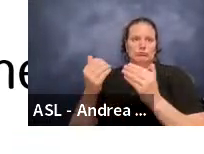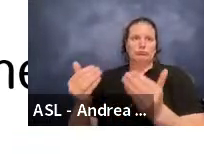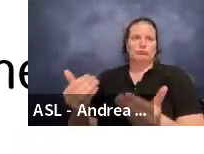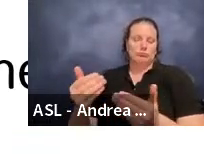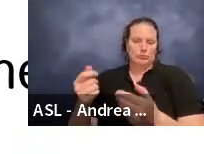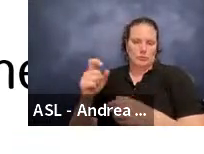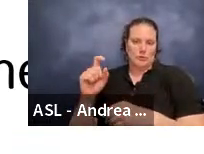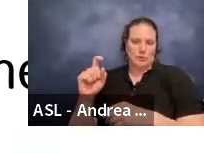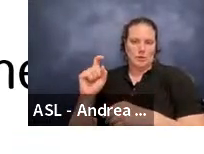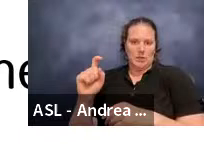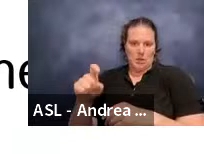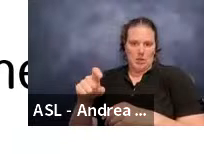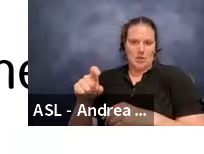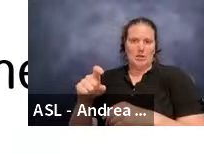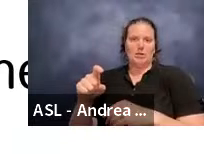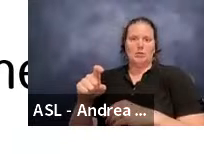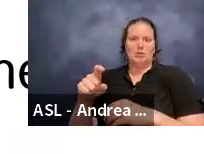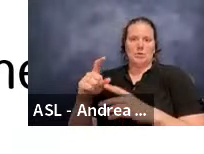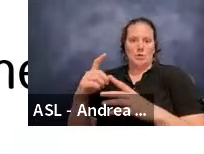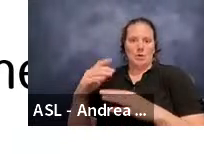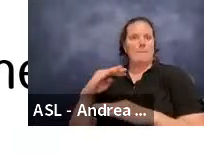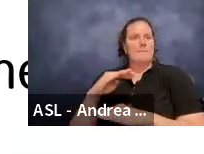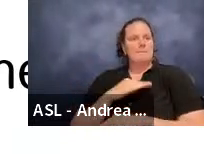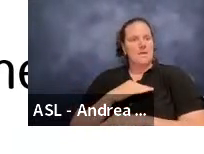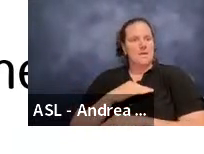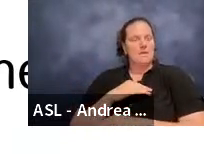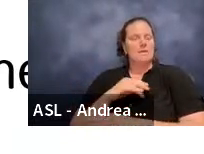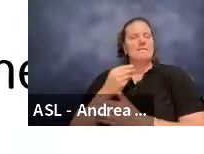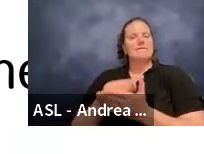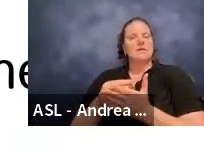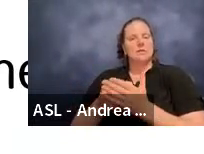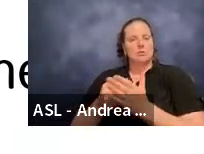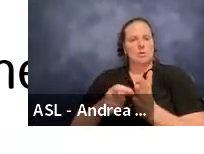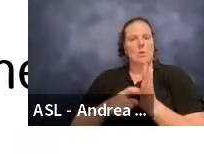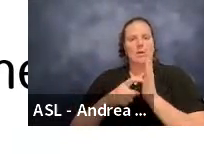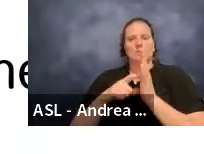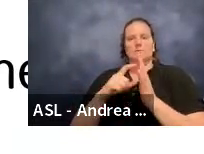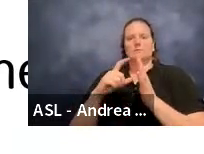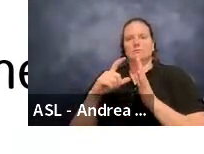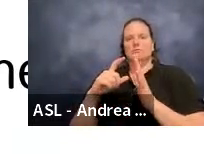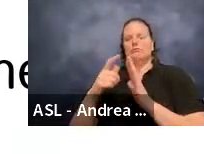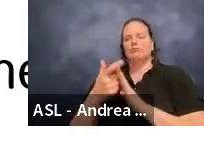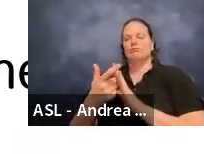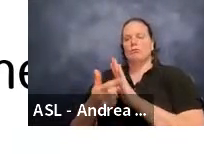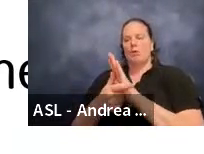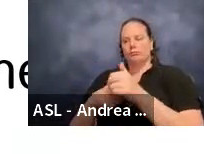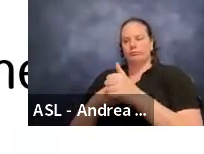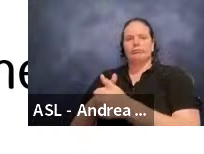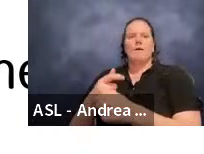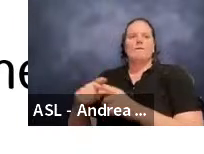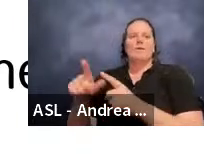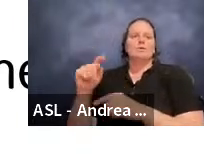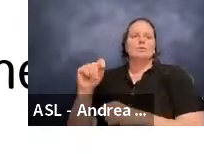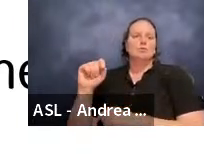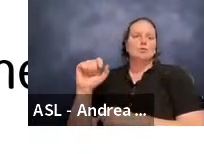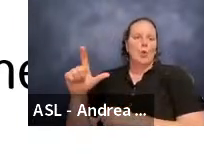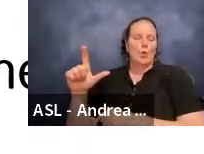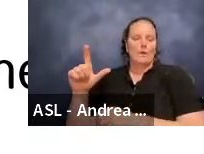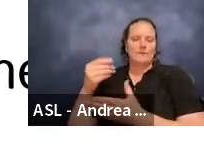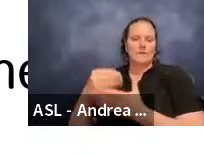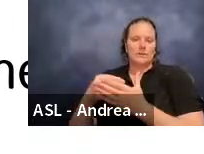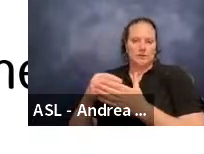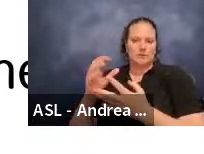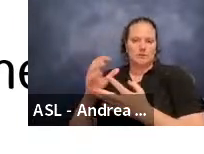to meet these the funding requirements that are in law, for example, for the toll funding objectives, as well as